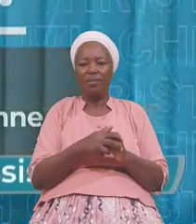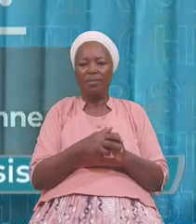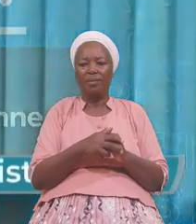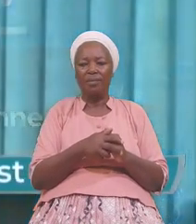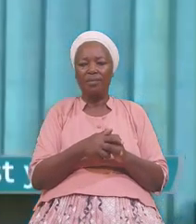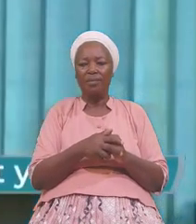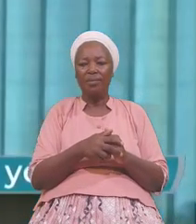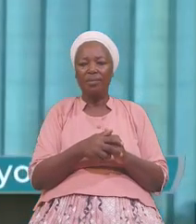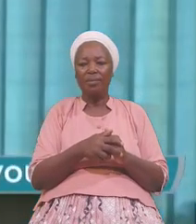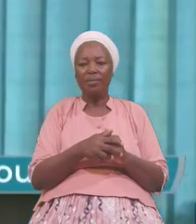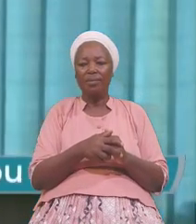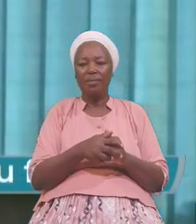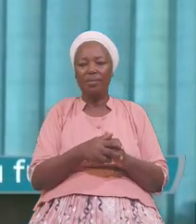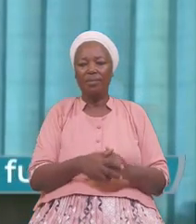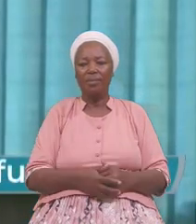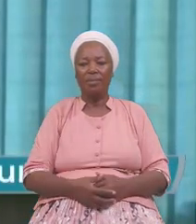These counselors were waiting.